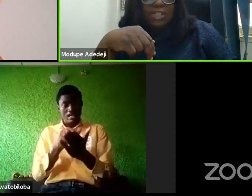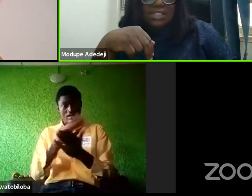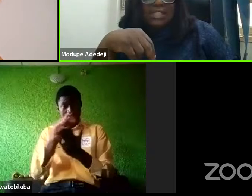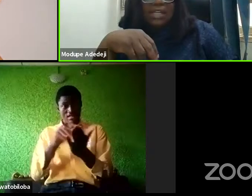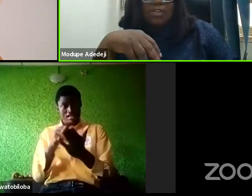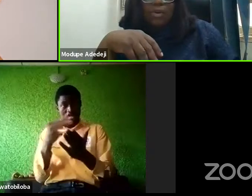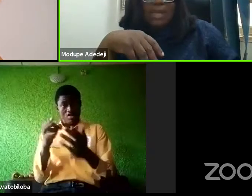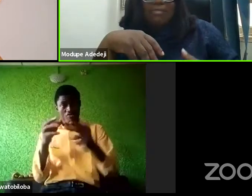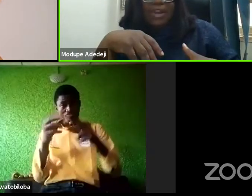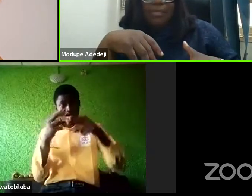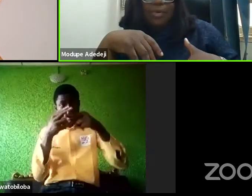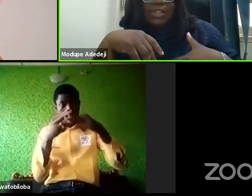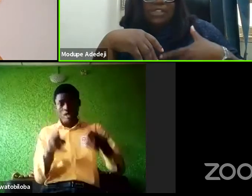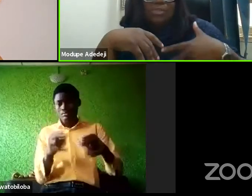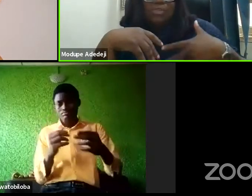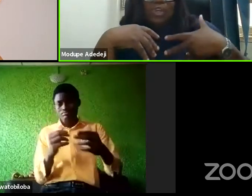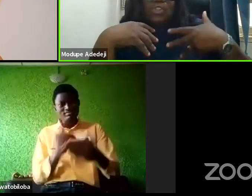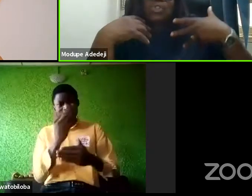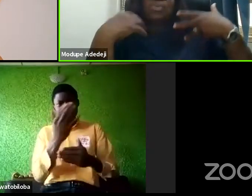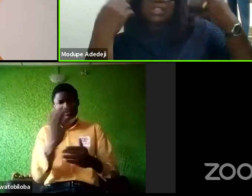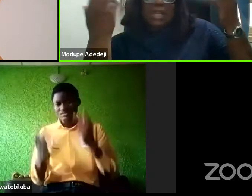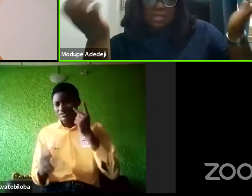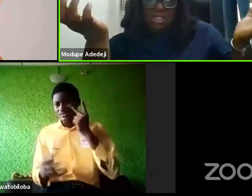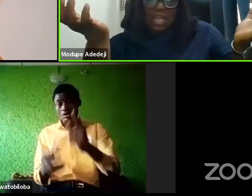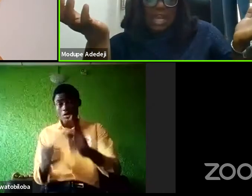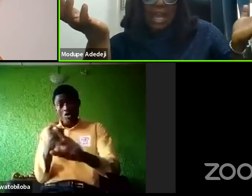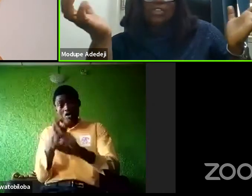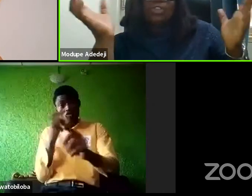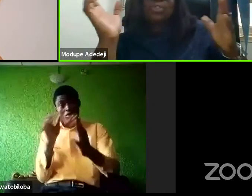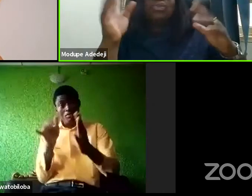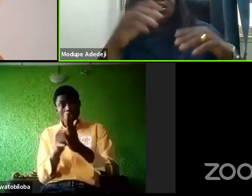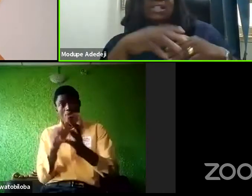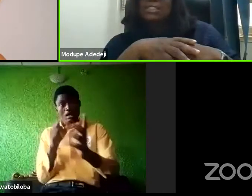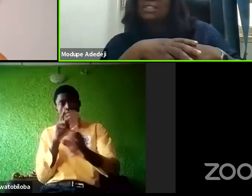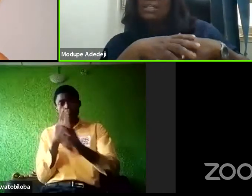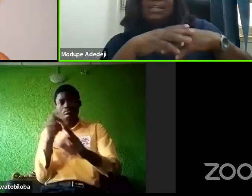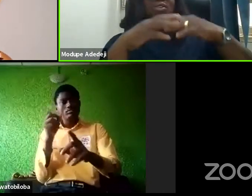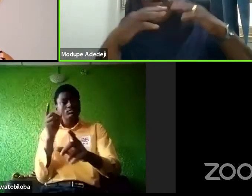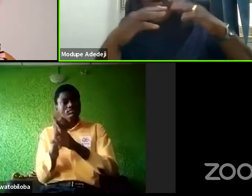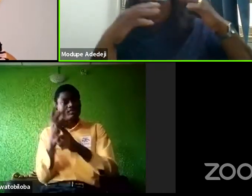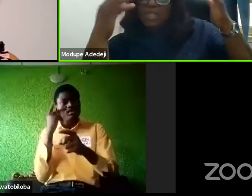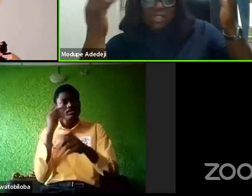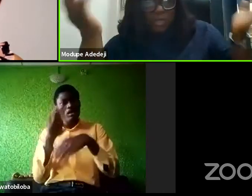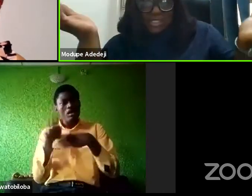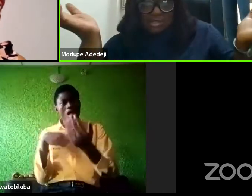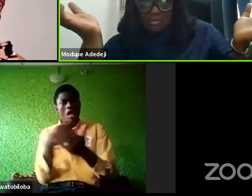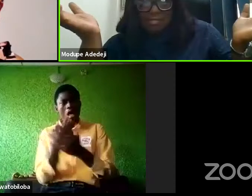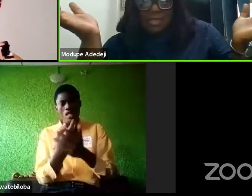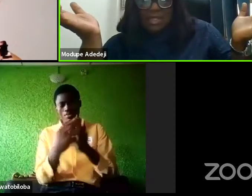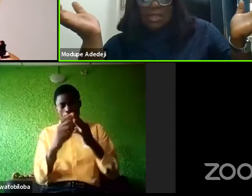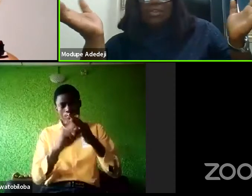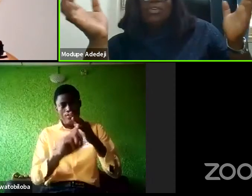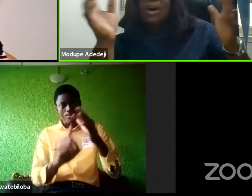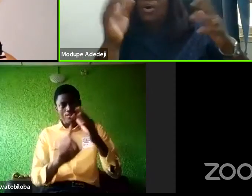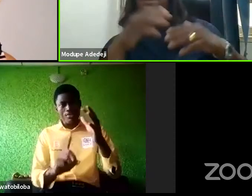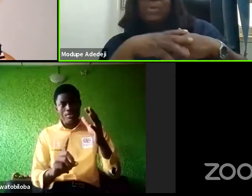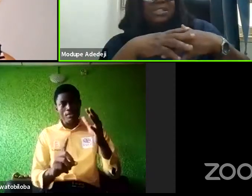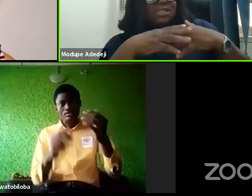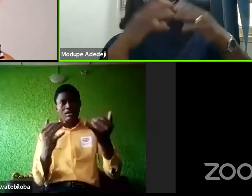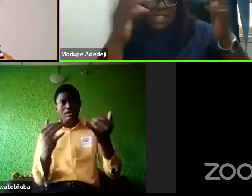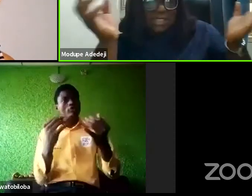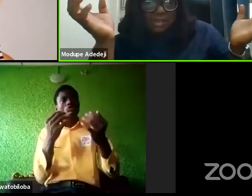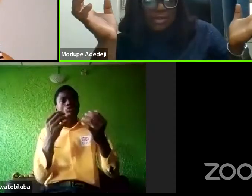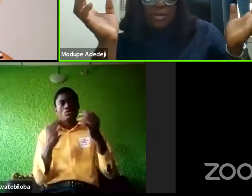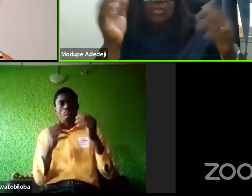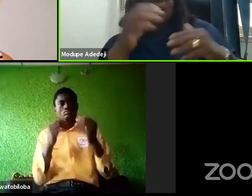thing you feel is that from that very point, you just sweat out, and you just notice that you are always sweating. You are